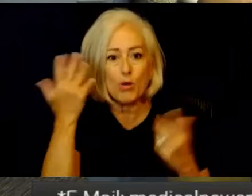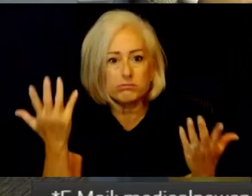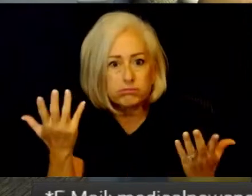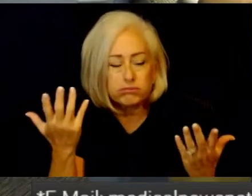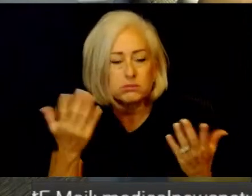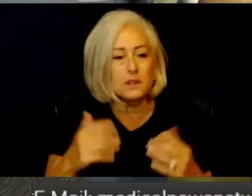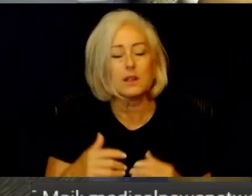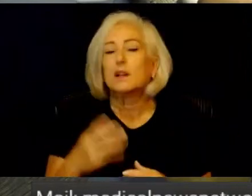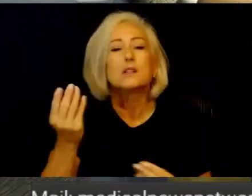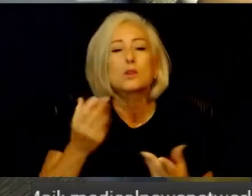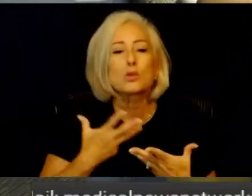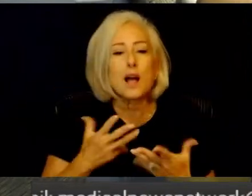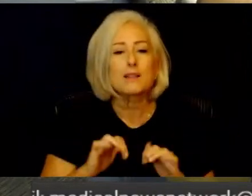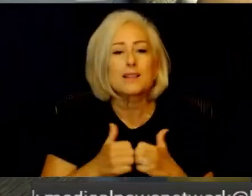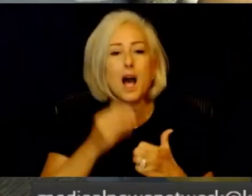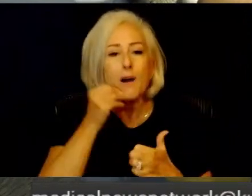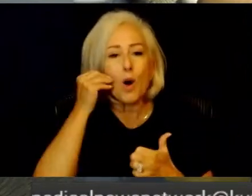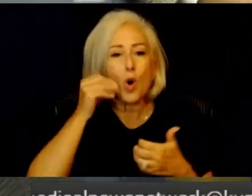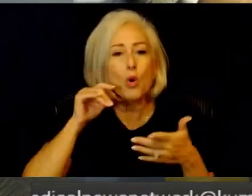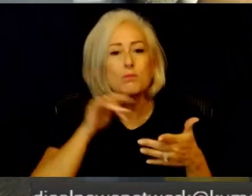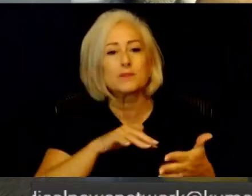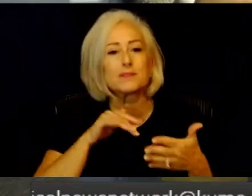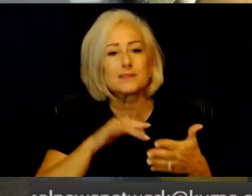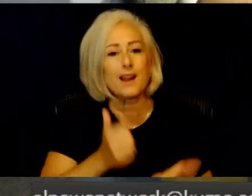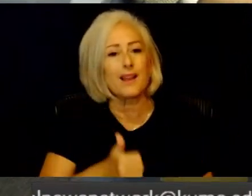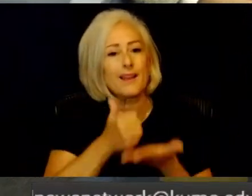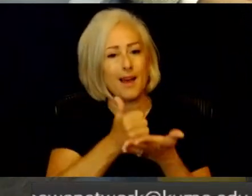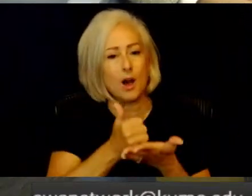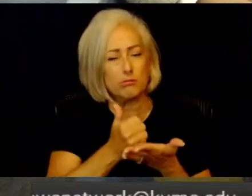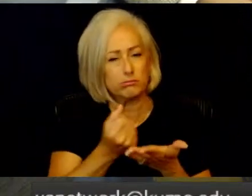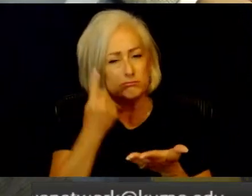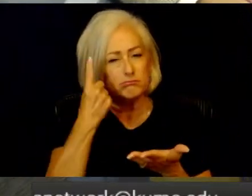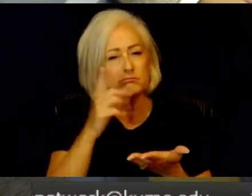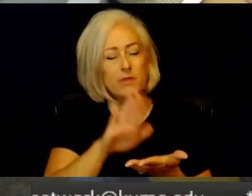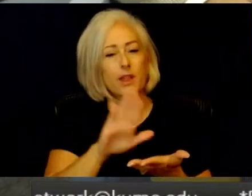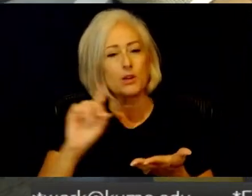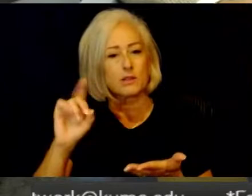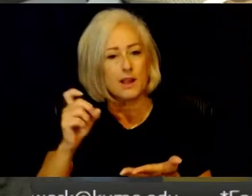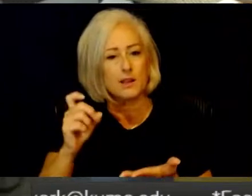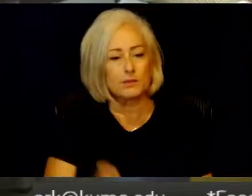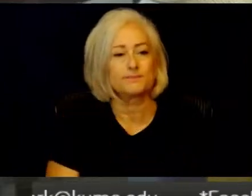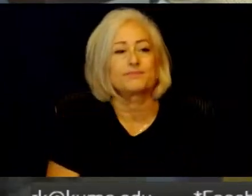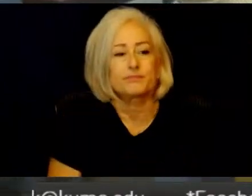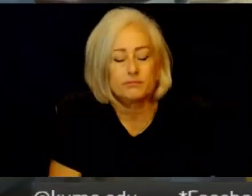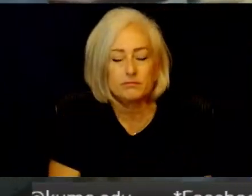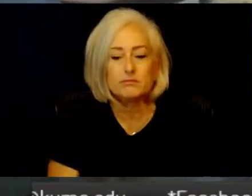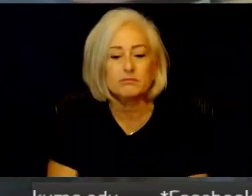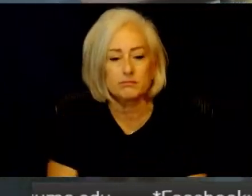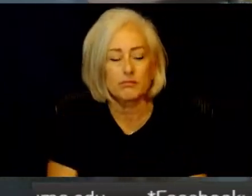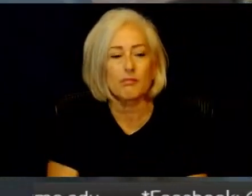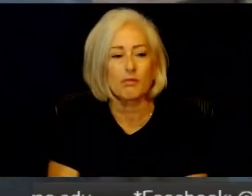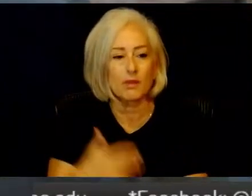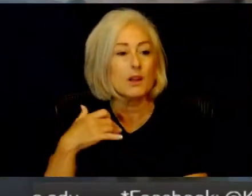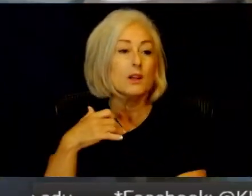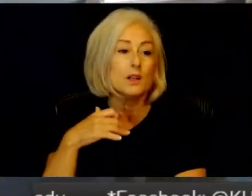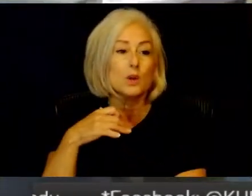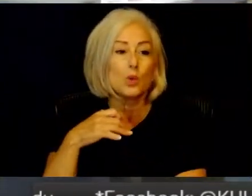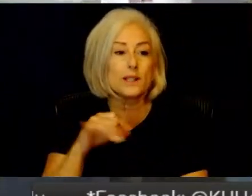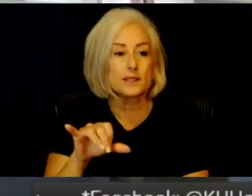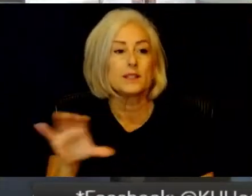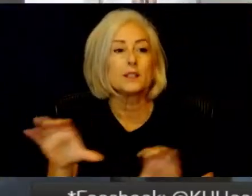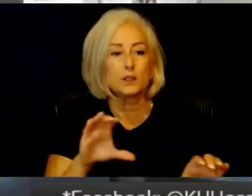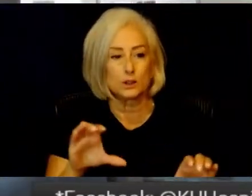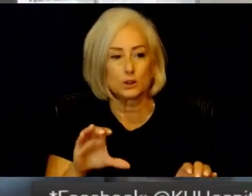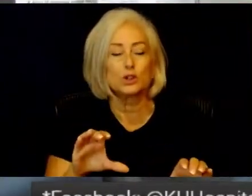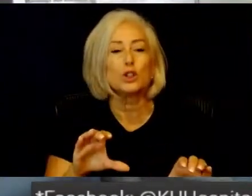are helping you get a better read on people and their sleep health. Right. So you're exactly right, Jessica. So we still do a lot of polysomnograms which are done in the lab.